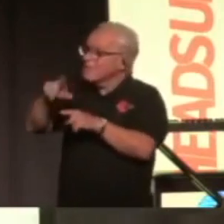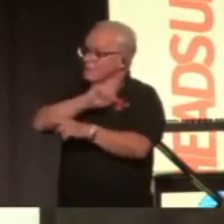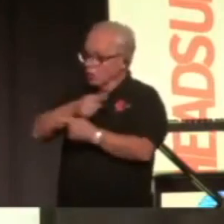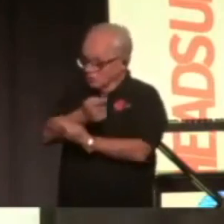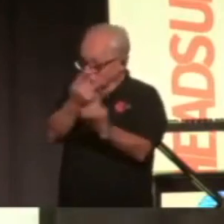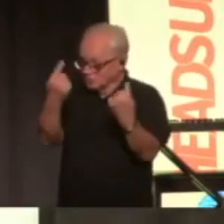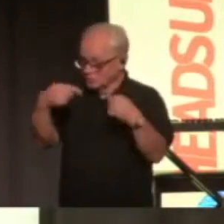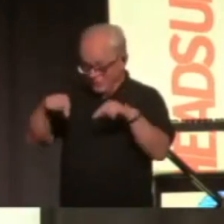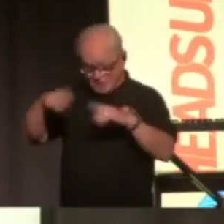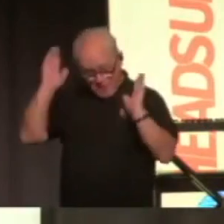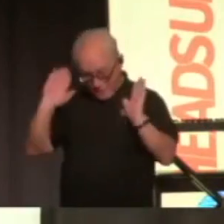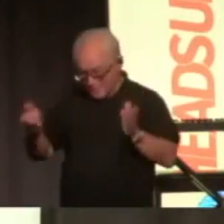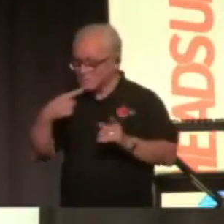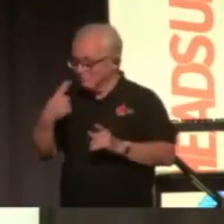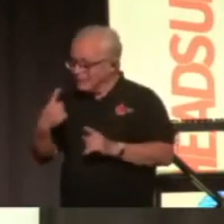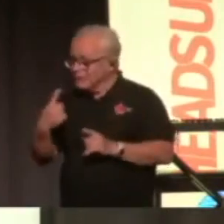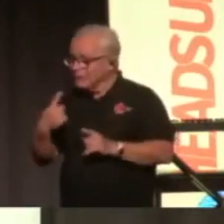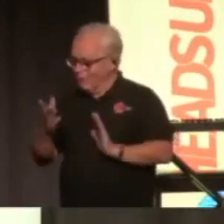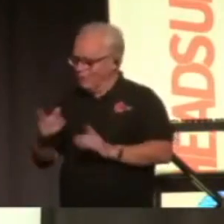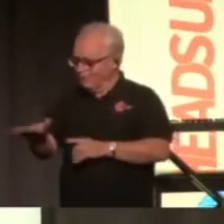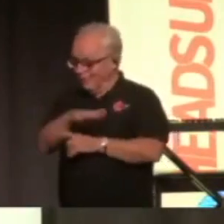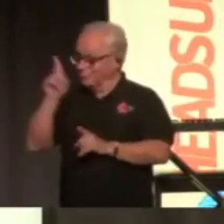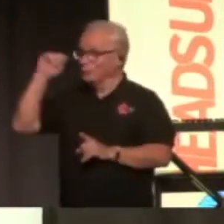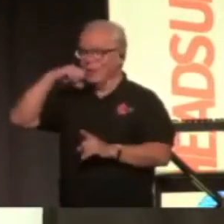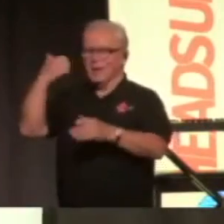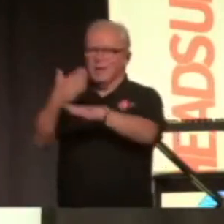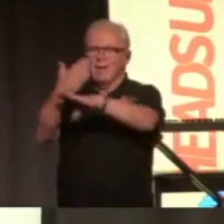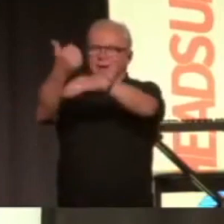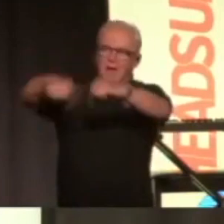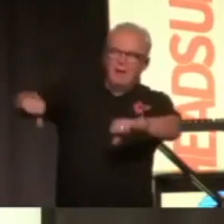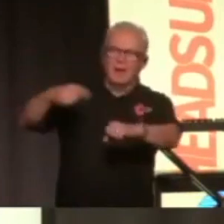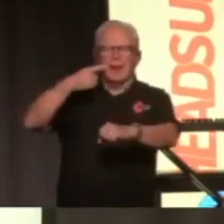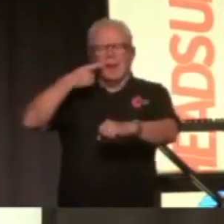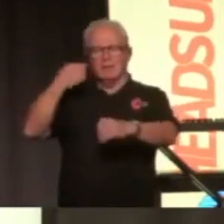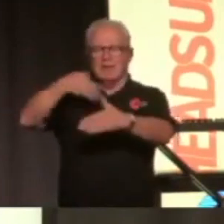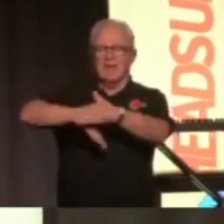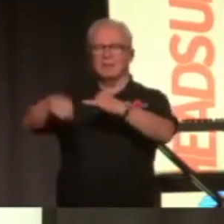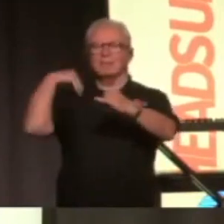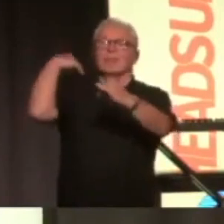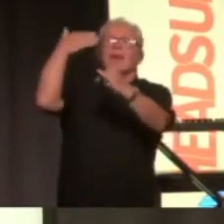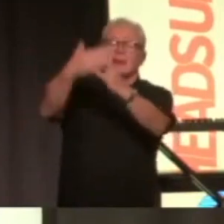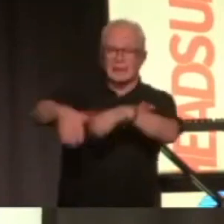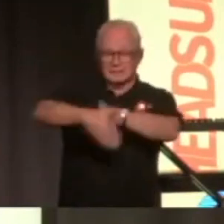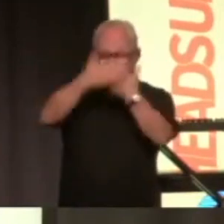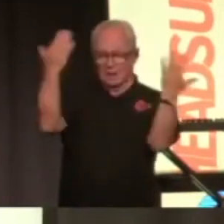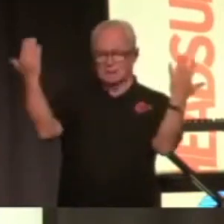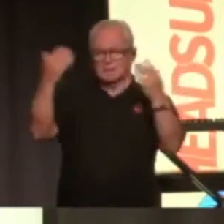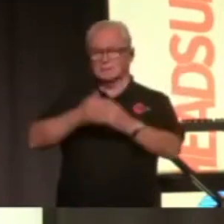place, that you're going to do something lovely in the last of the last days.